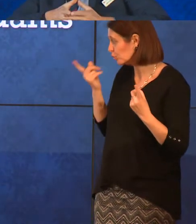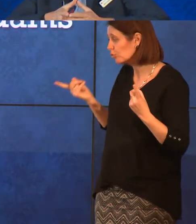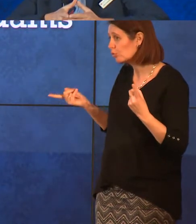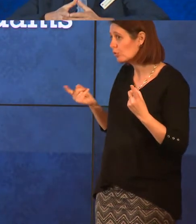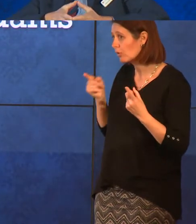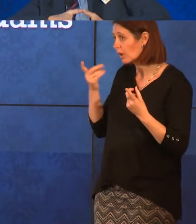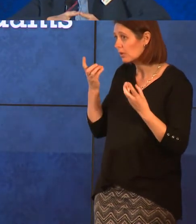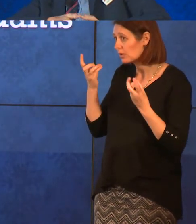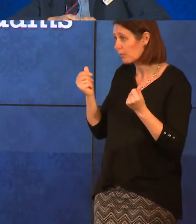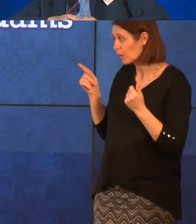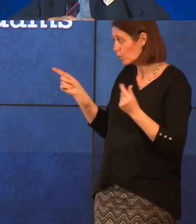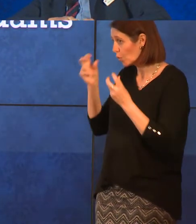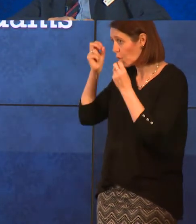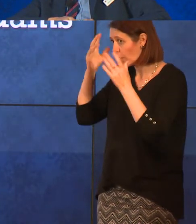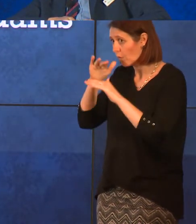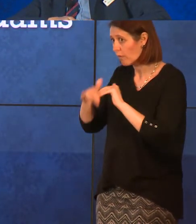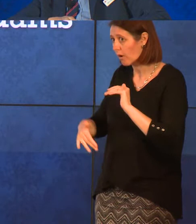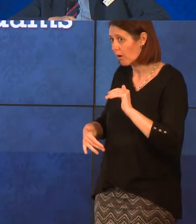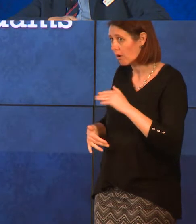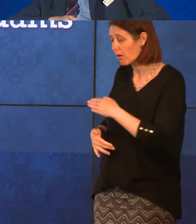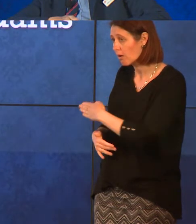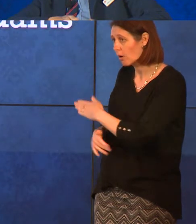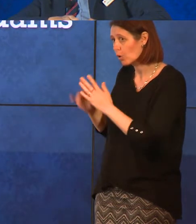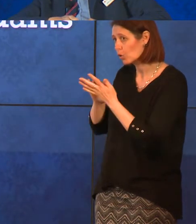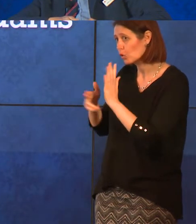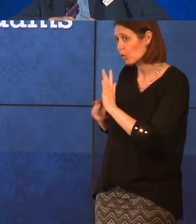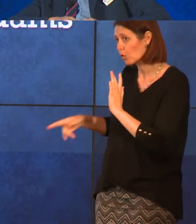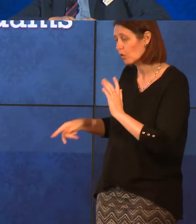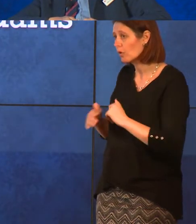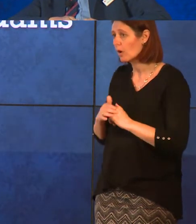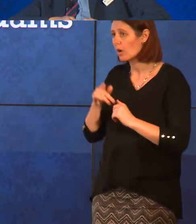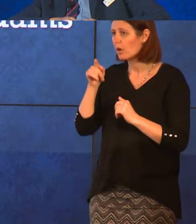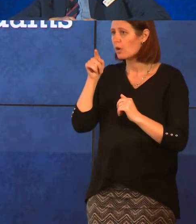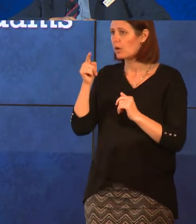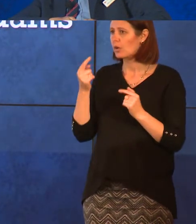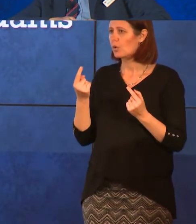that you're perfectly aware of. But you know, is this